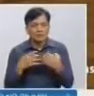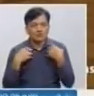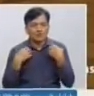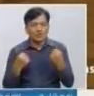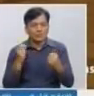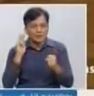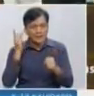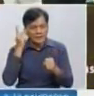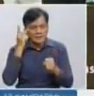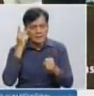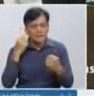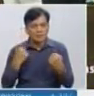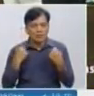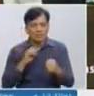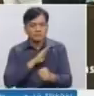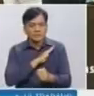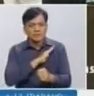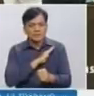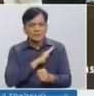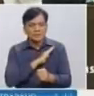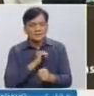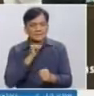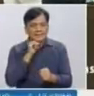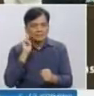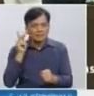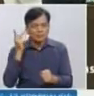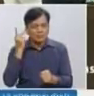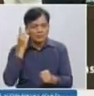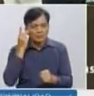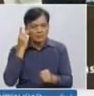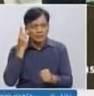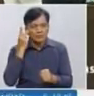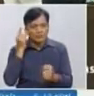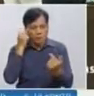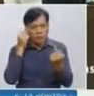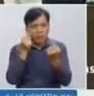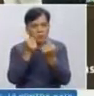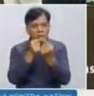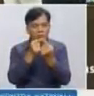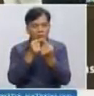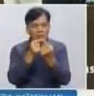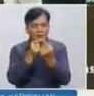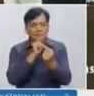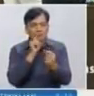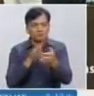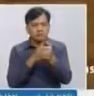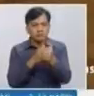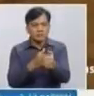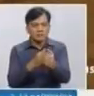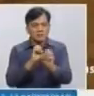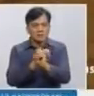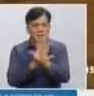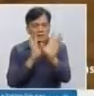Strong political determination, not political ambition, is the guiding